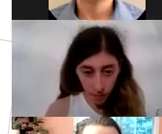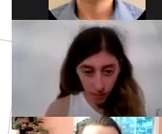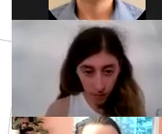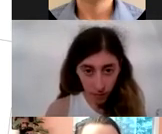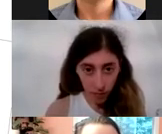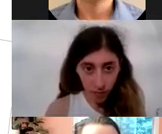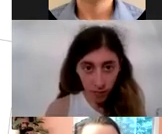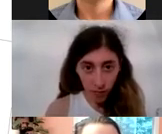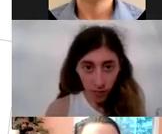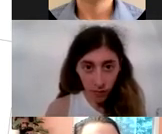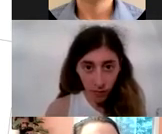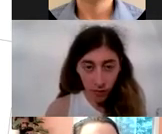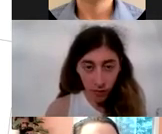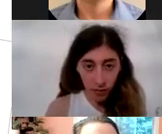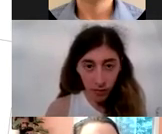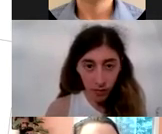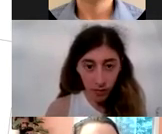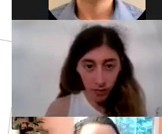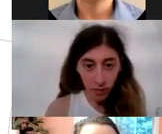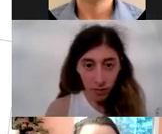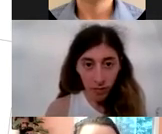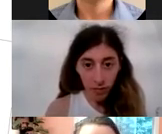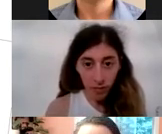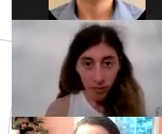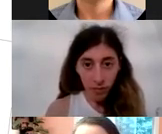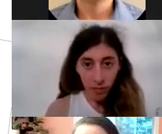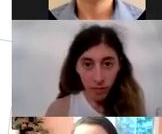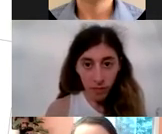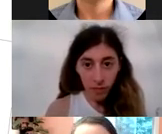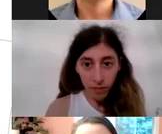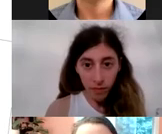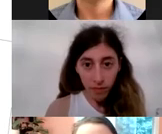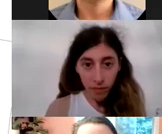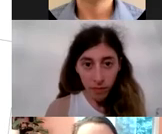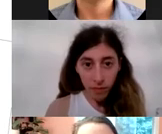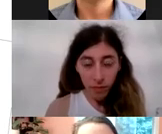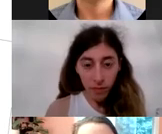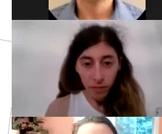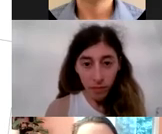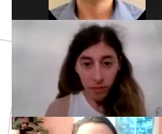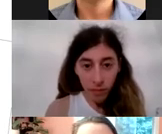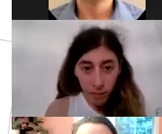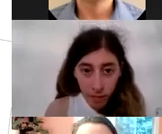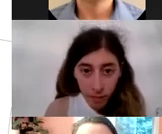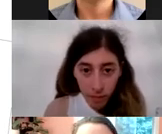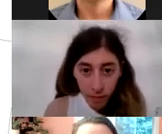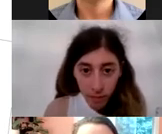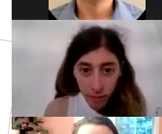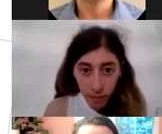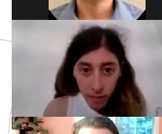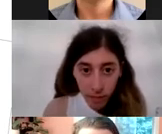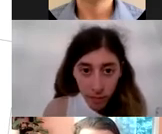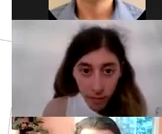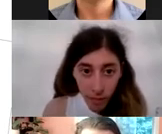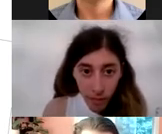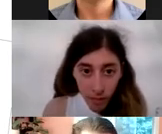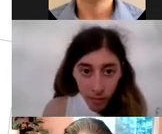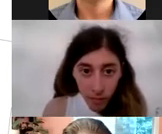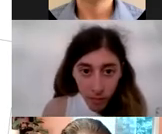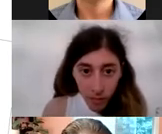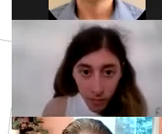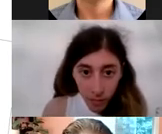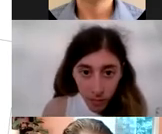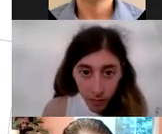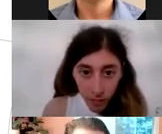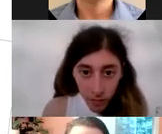Attawandaron, also known as the Neutral, the Anishinaabe, and the Haudenosaunee people. Where we are, originally 950,000 acres were set